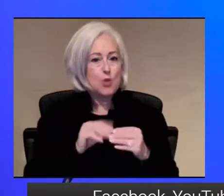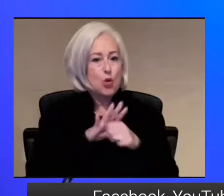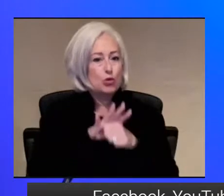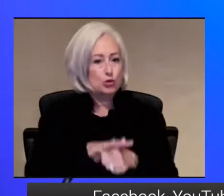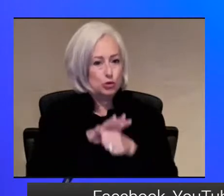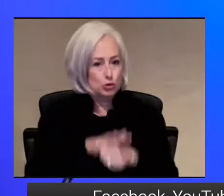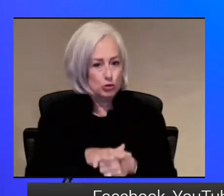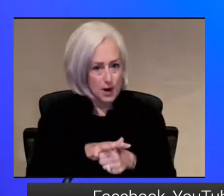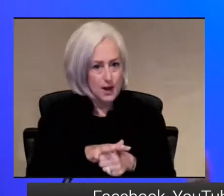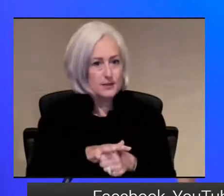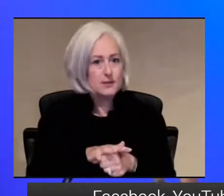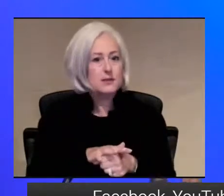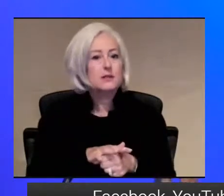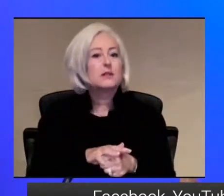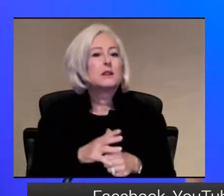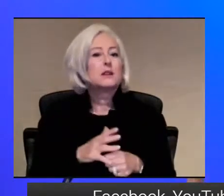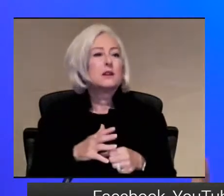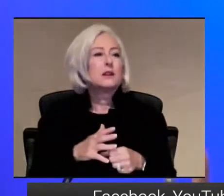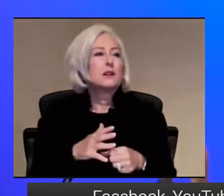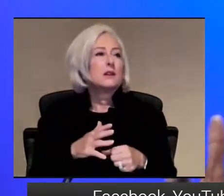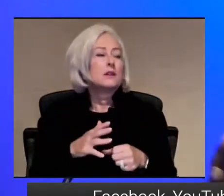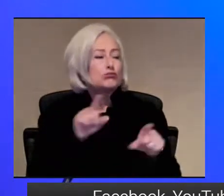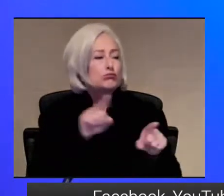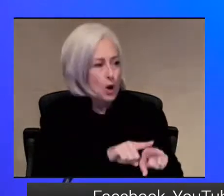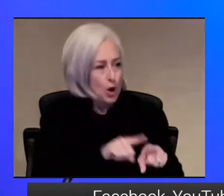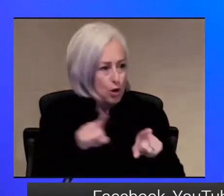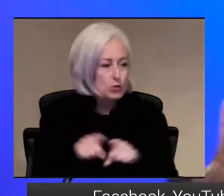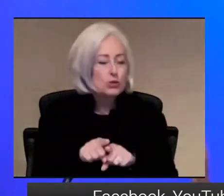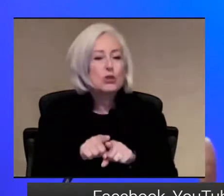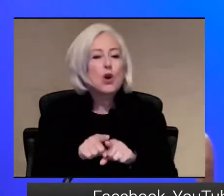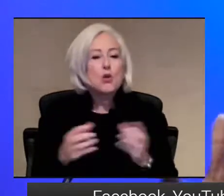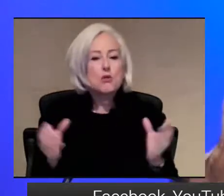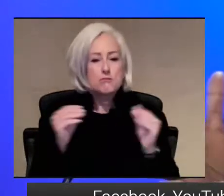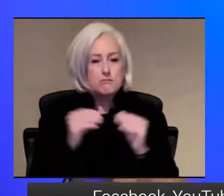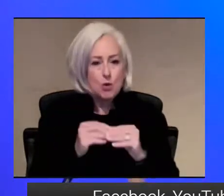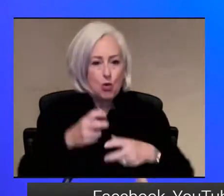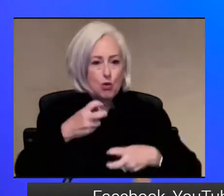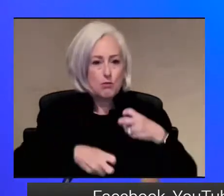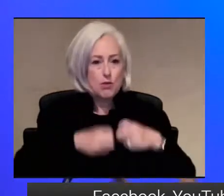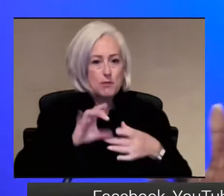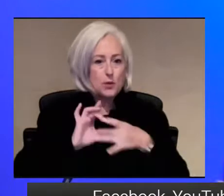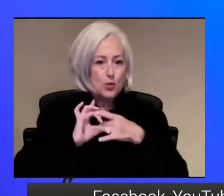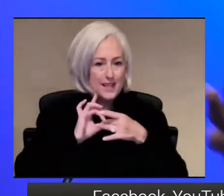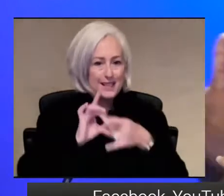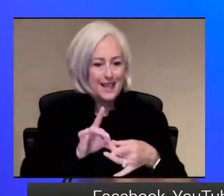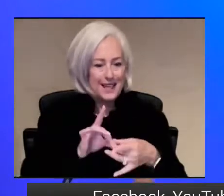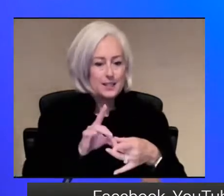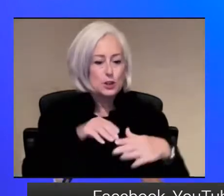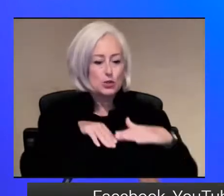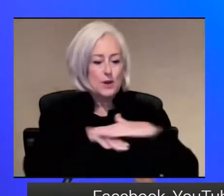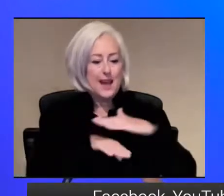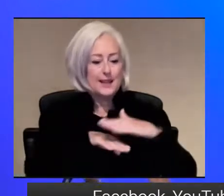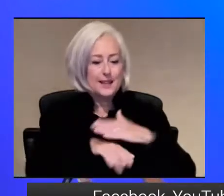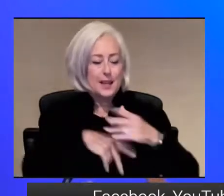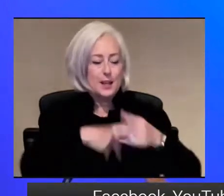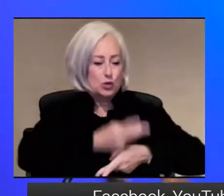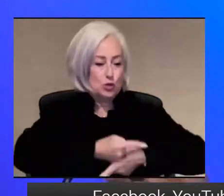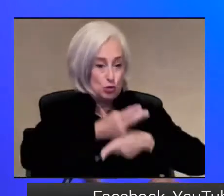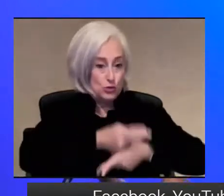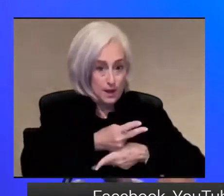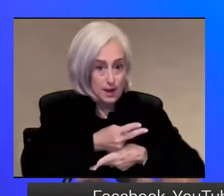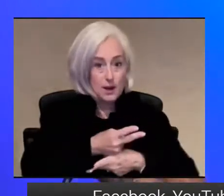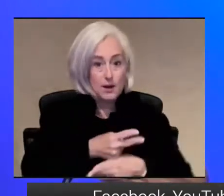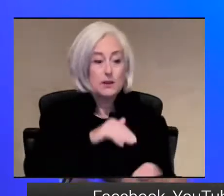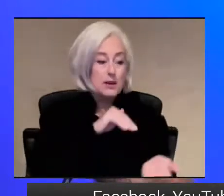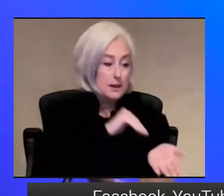this country is stress, and it's also that they're dealing with more issues as it relates to getting access to care, patient-provider communication,